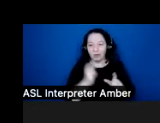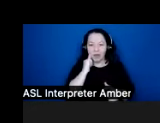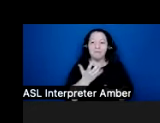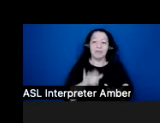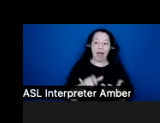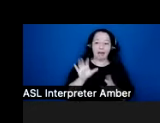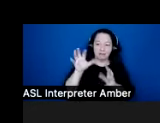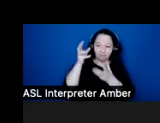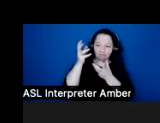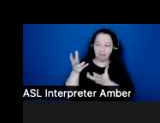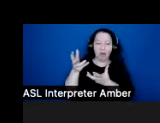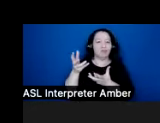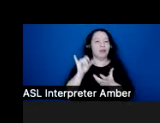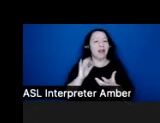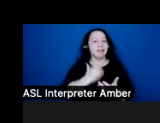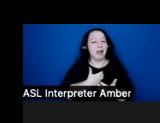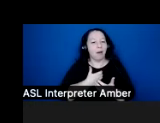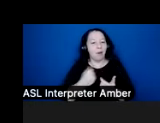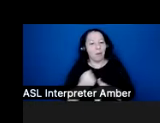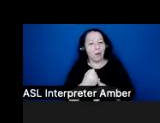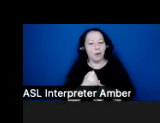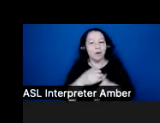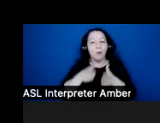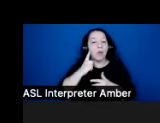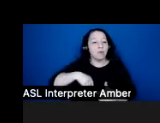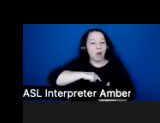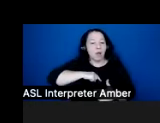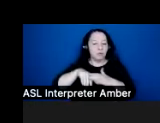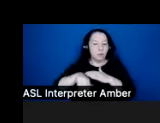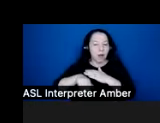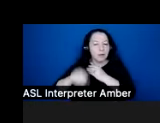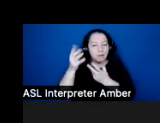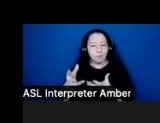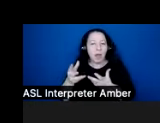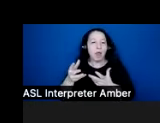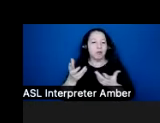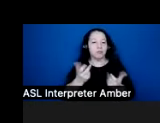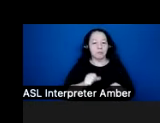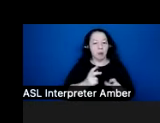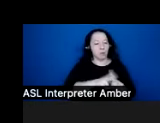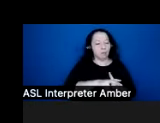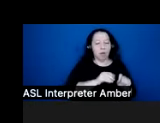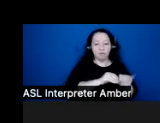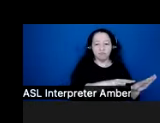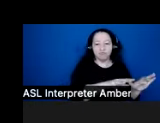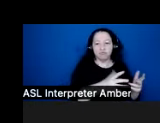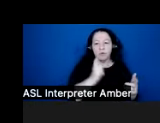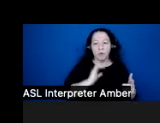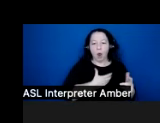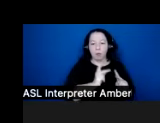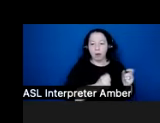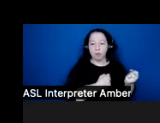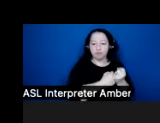that's a way for us, right, to access information in that space? Absolutely. Thank you for